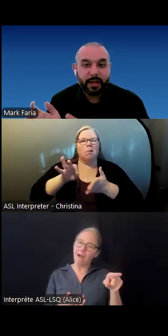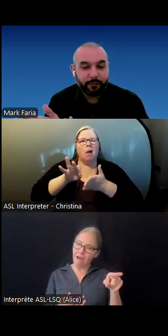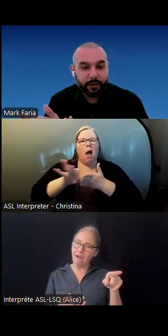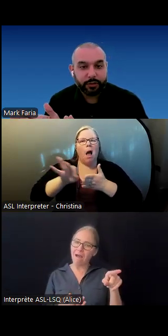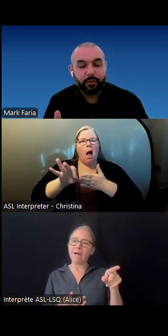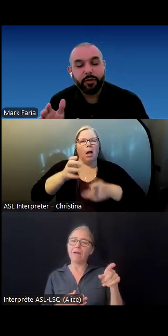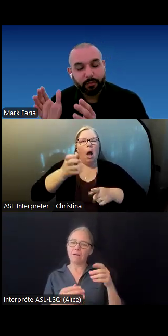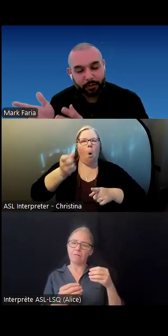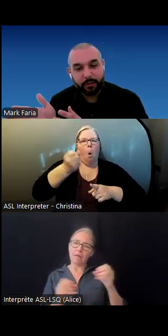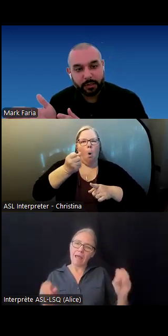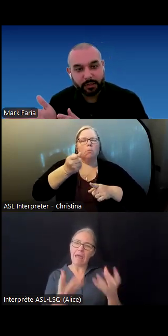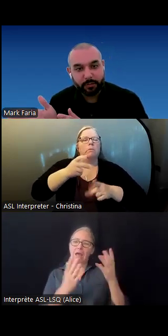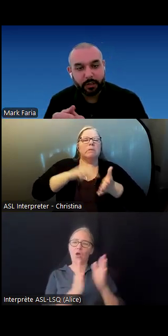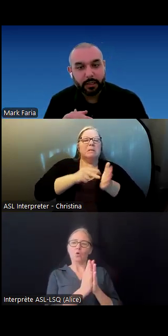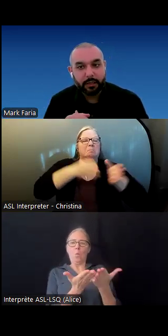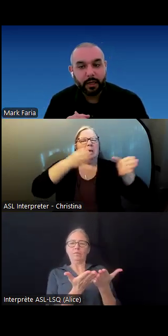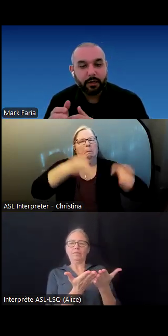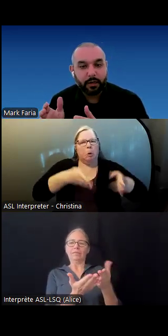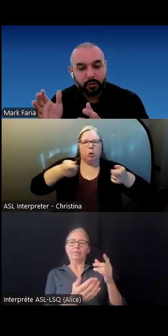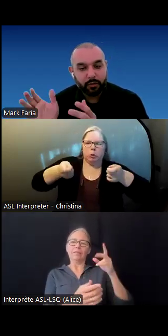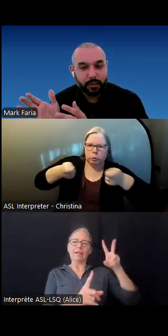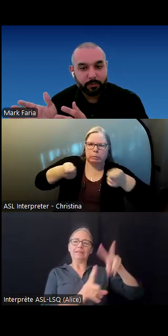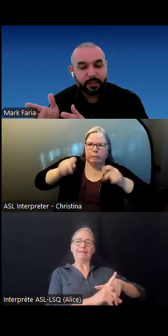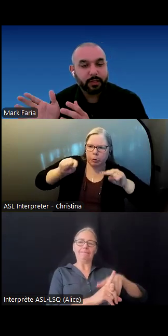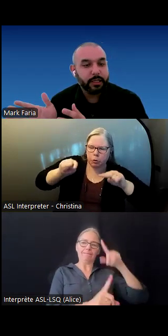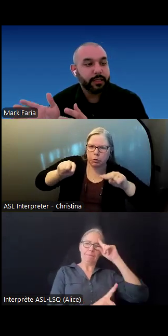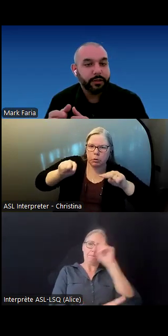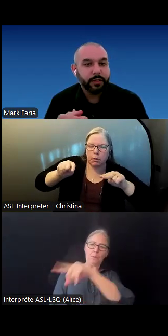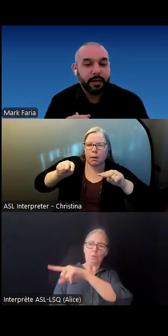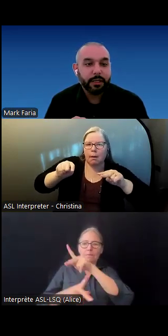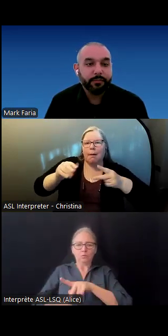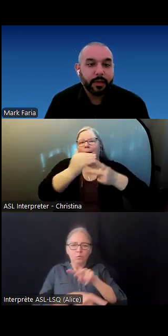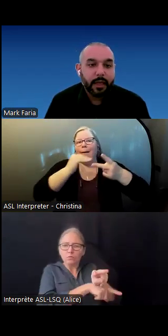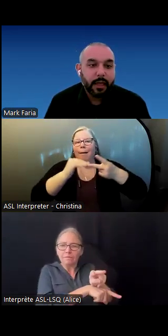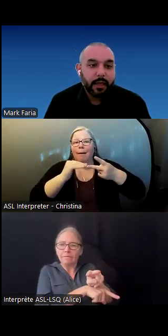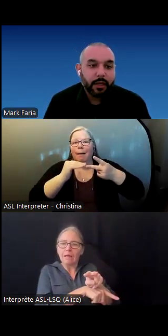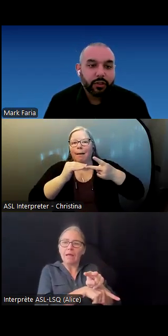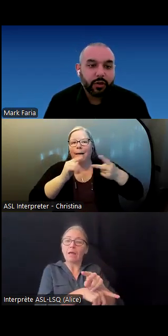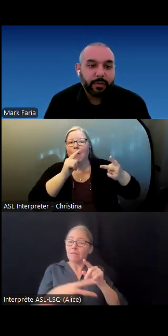there's the beneficiary or the person with the disability and who's basically entitled to the money.